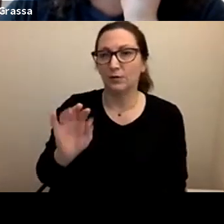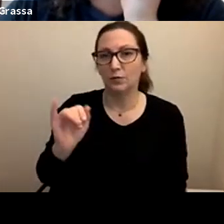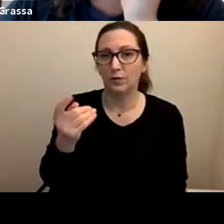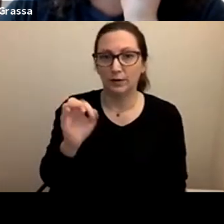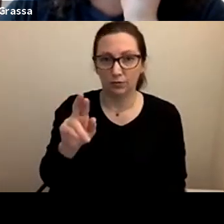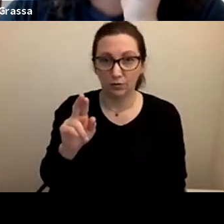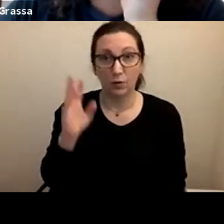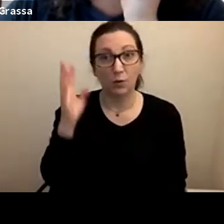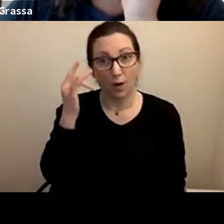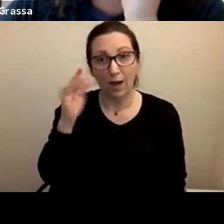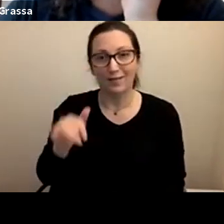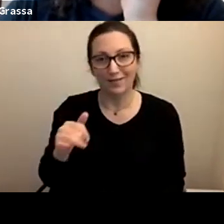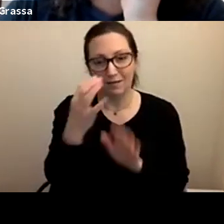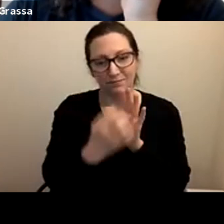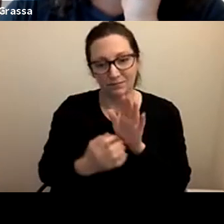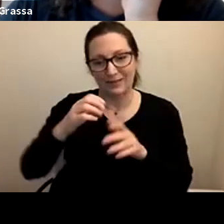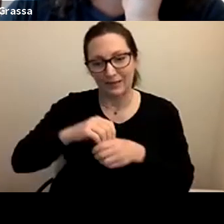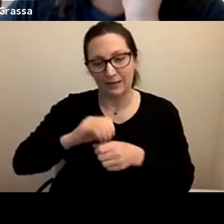charge. And